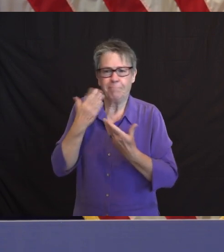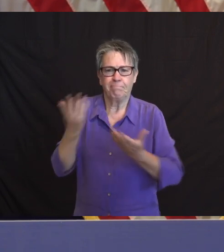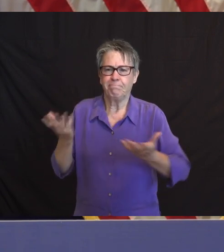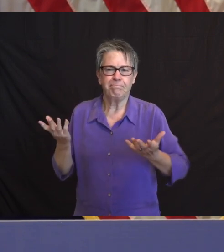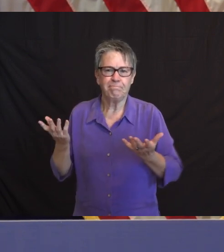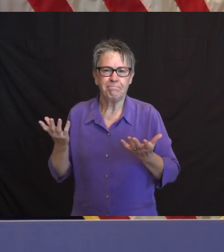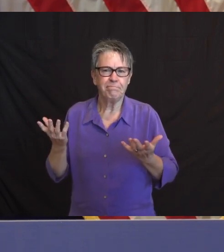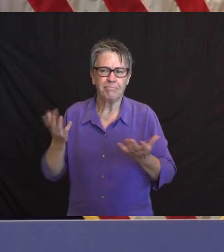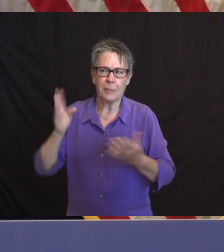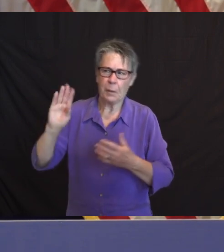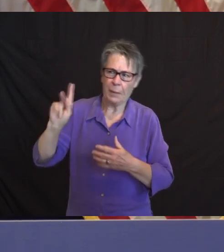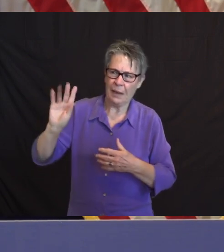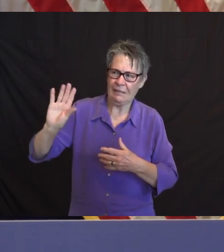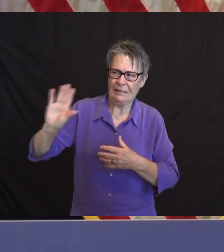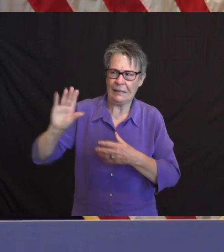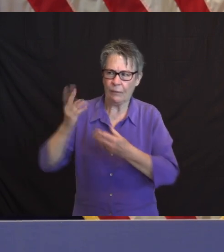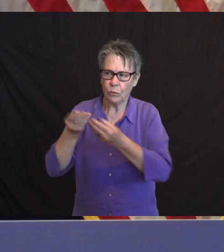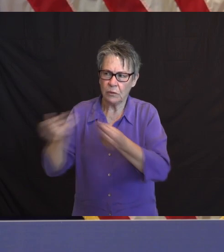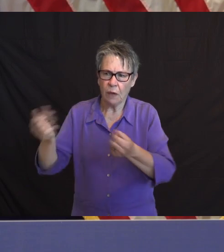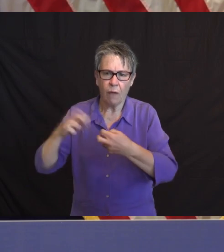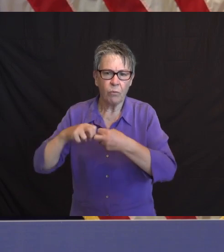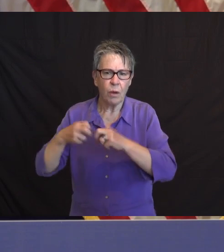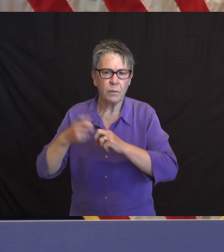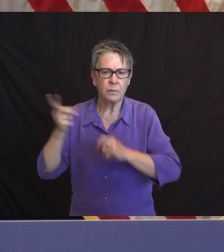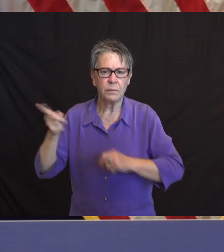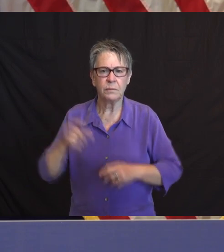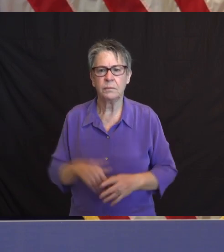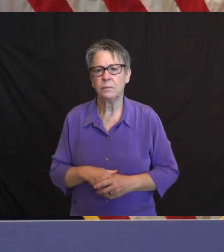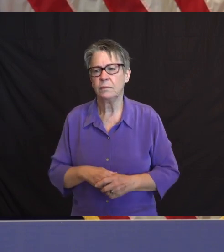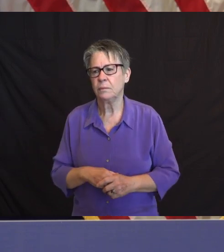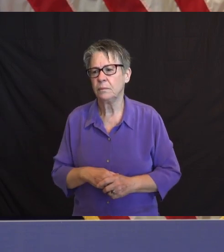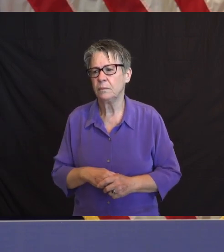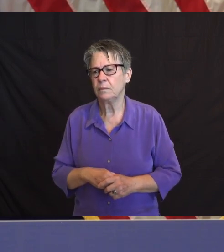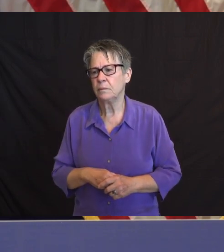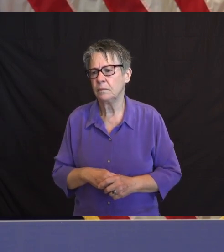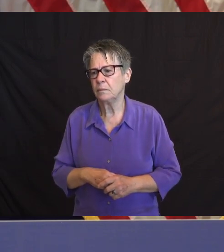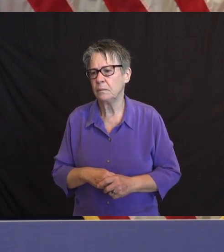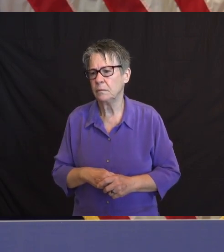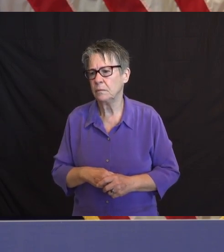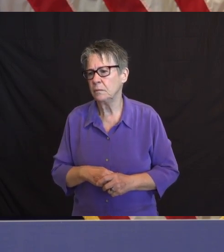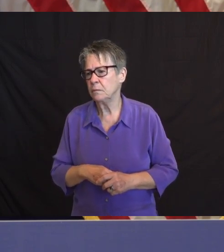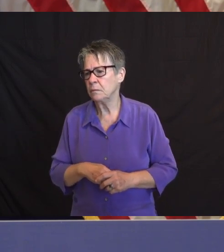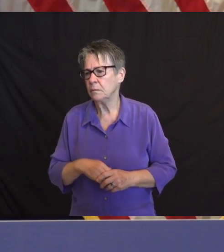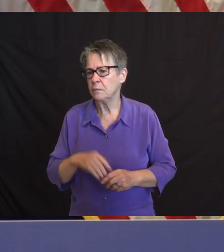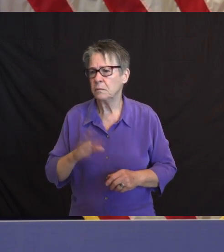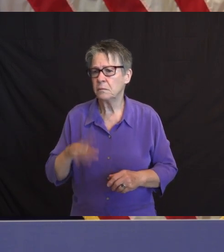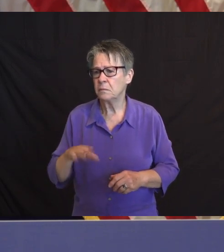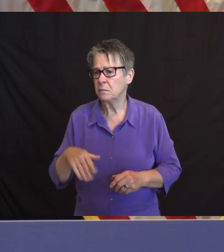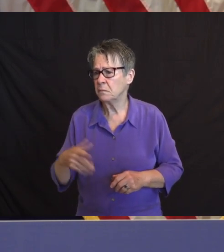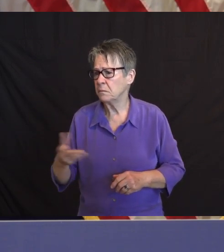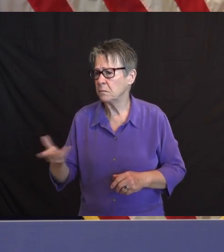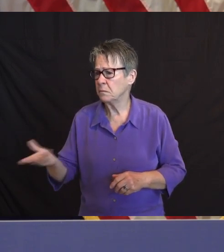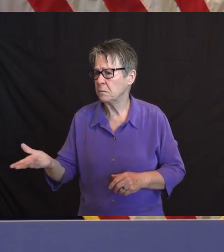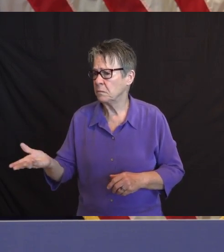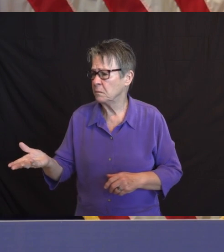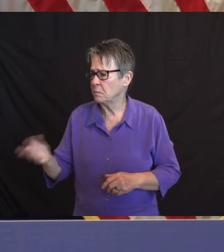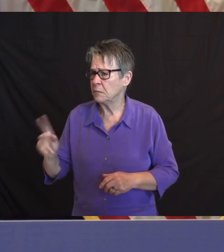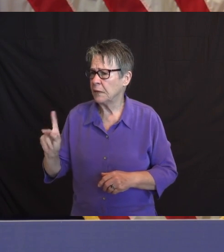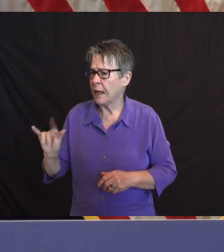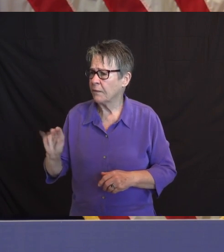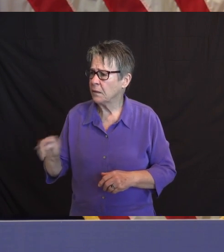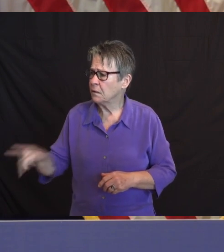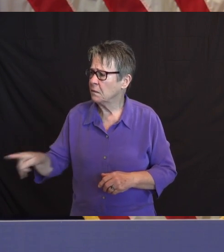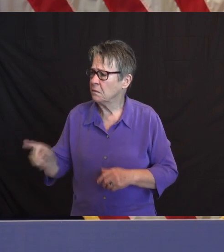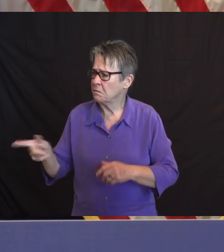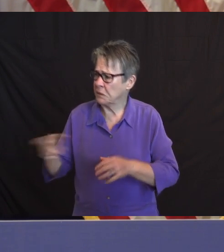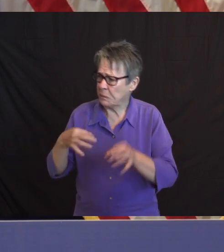briefly how to, NJ Transit's got to be vigilant on face coverings and social distancing because it is, in fact, as I mentioned a